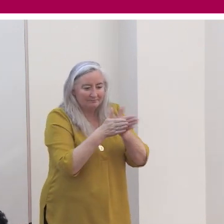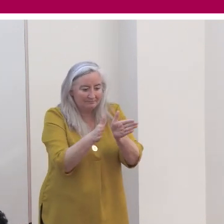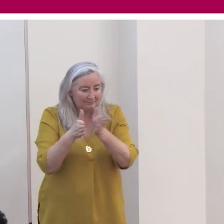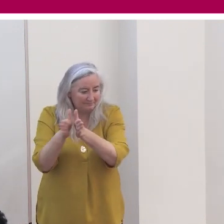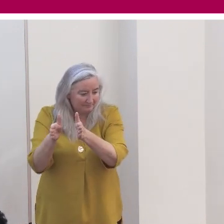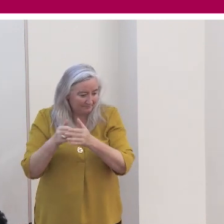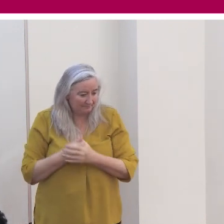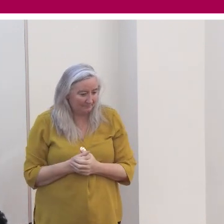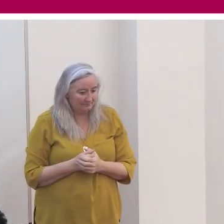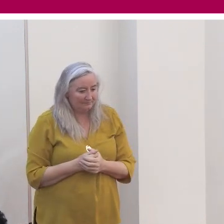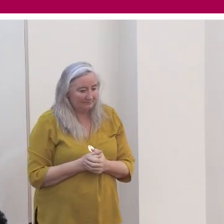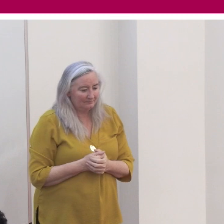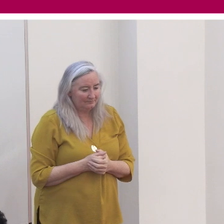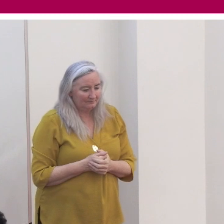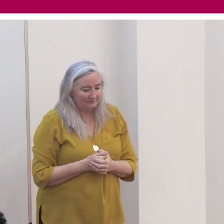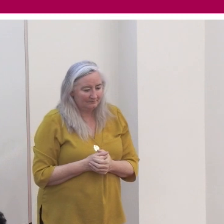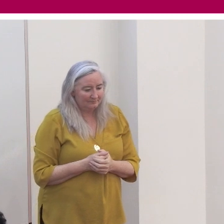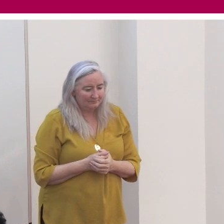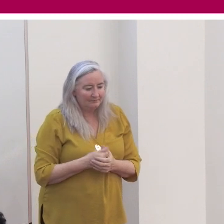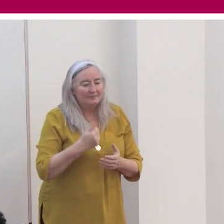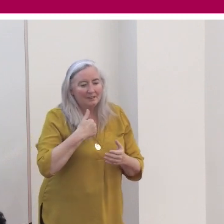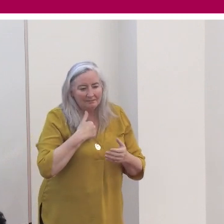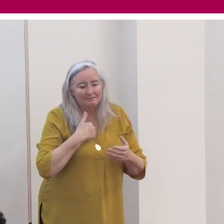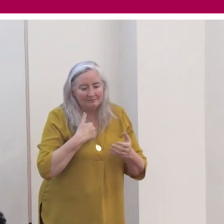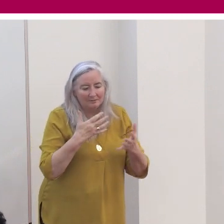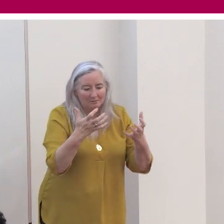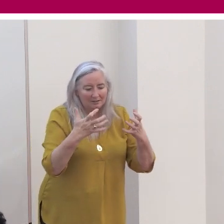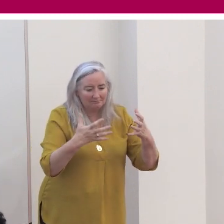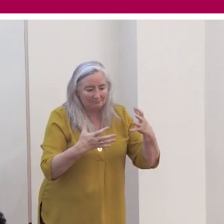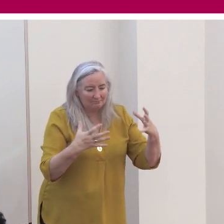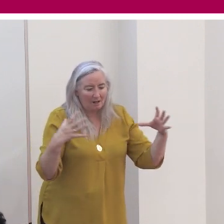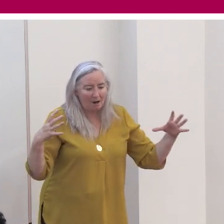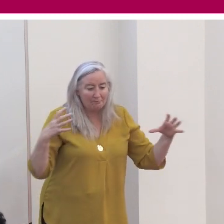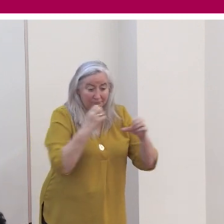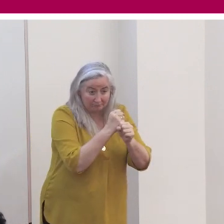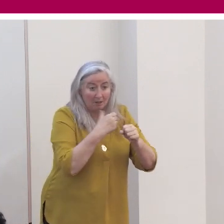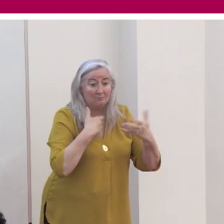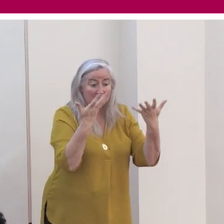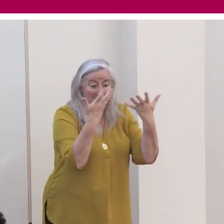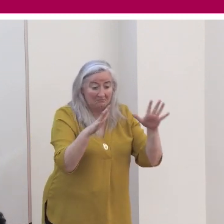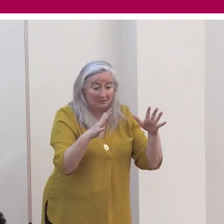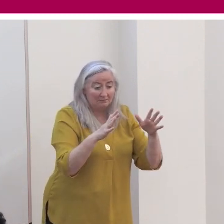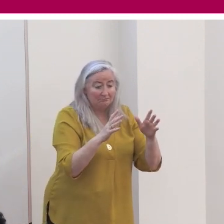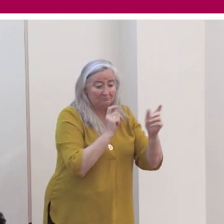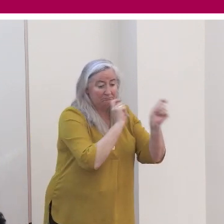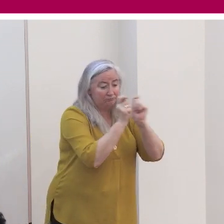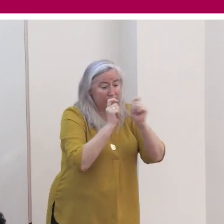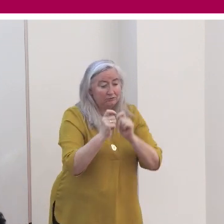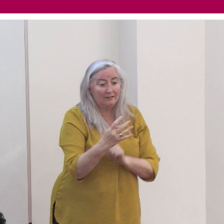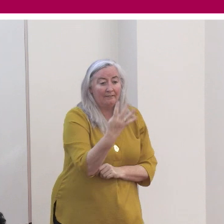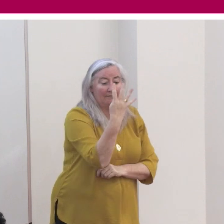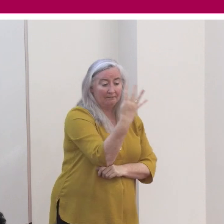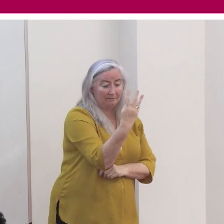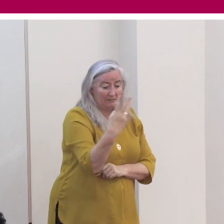9 European countries. You can find the list in the slide. We do have testimonies